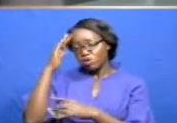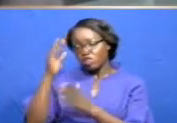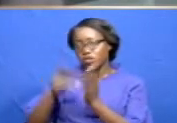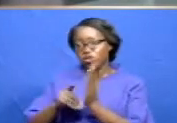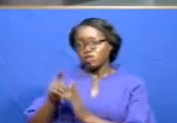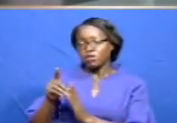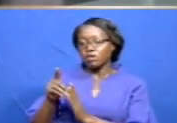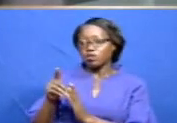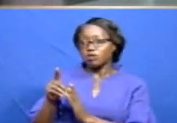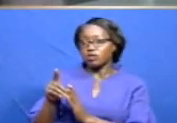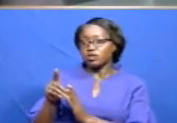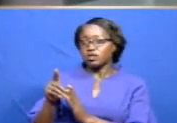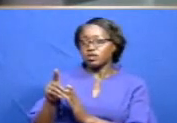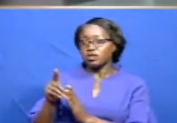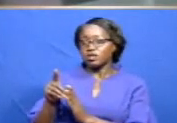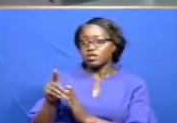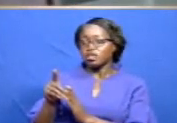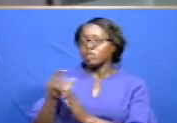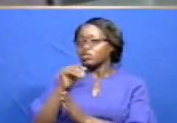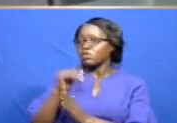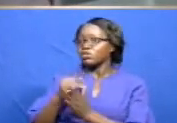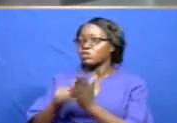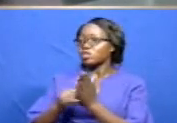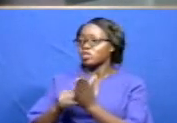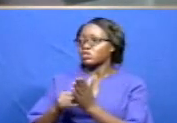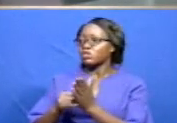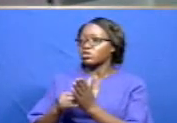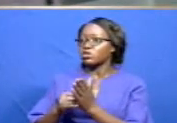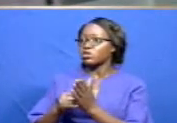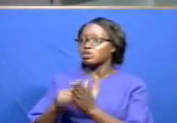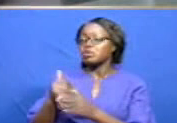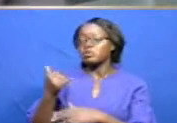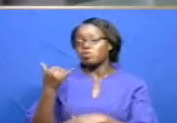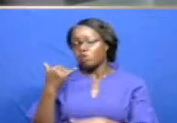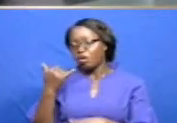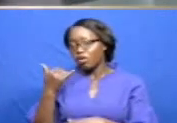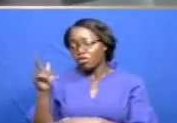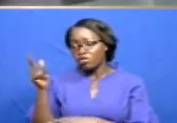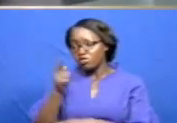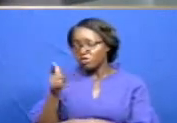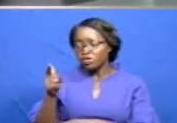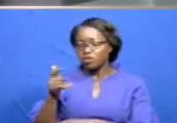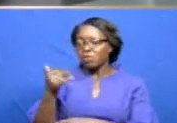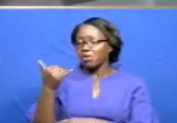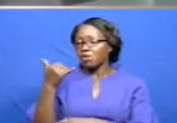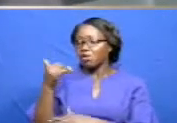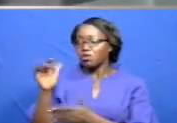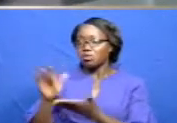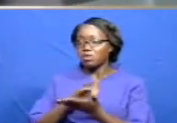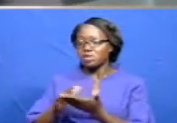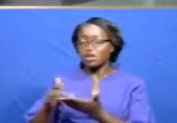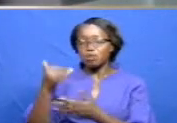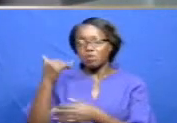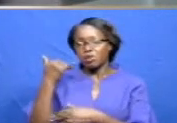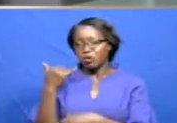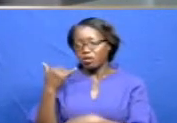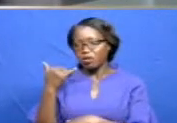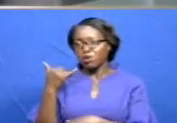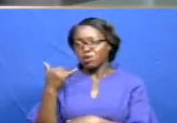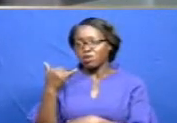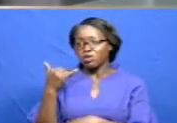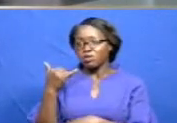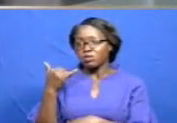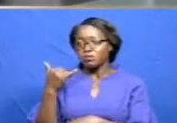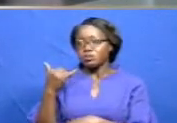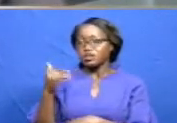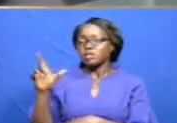day and age, a lot of people make data calls. You know, your WhatsApp call, your WhatsApp video call. You can make that on a Loon,